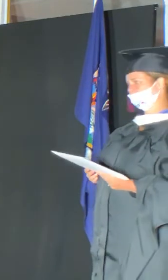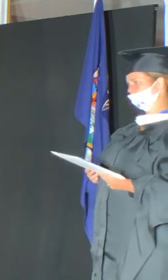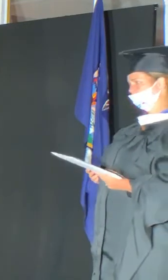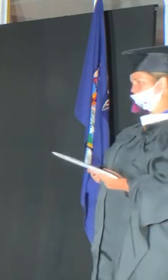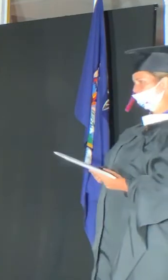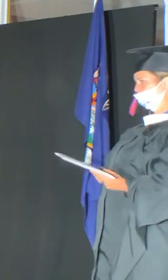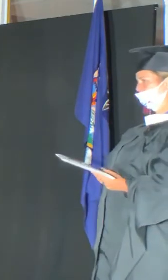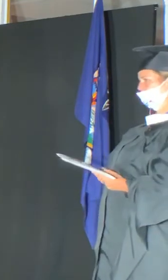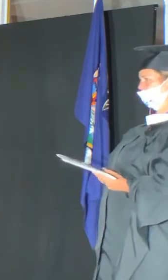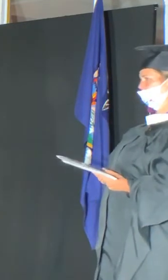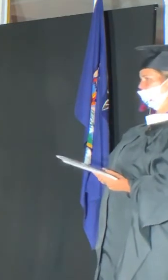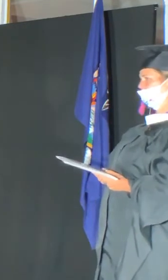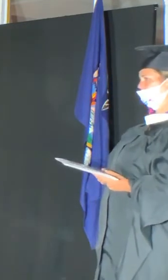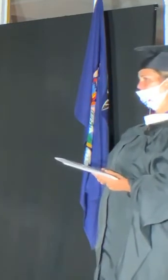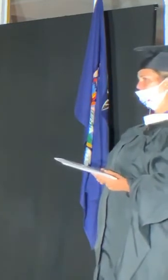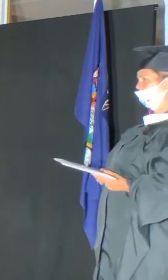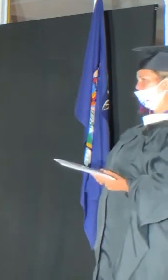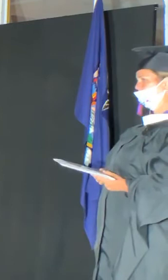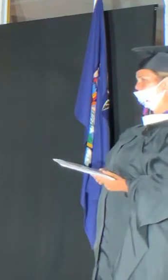Elizabeth Scorencio.